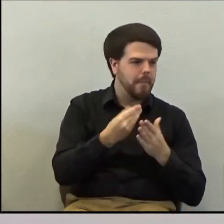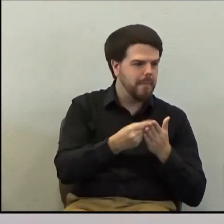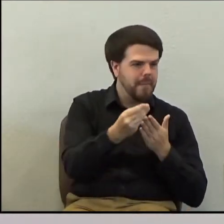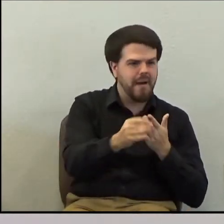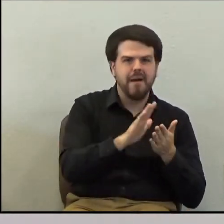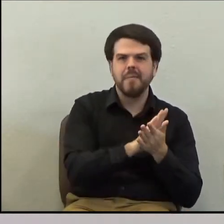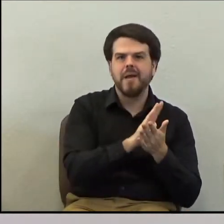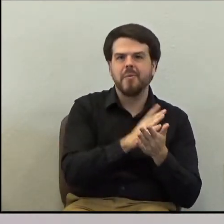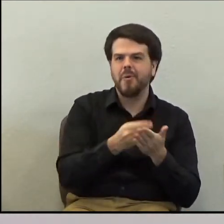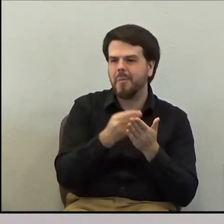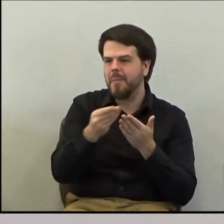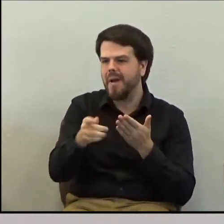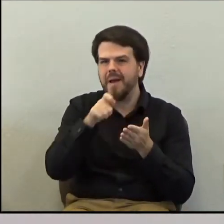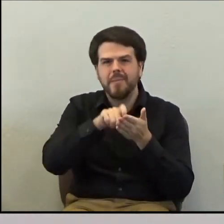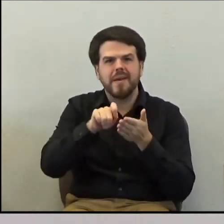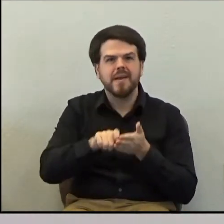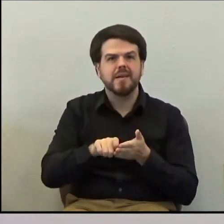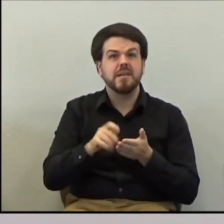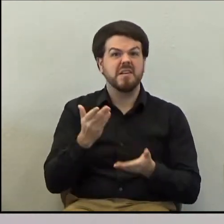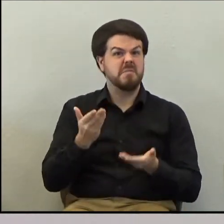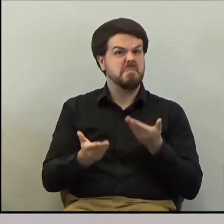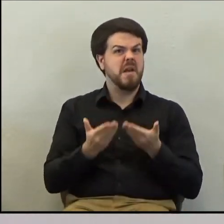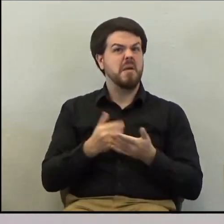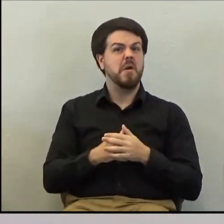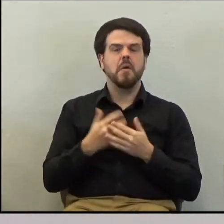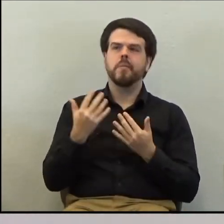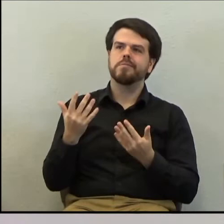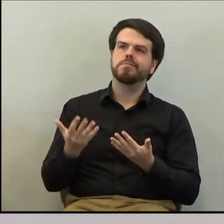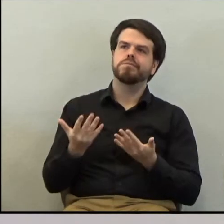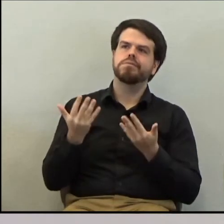had to wait weeks or months or maybe a couple of years for